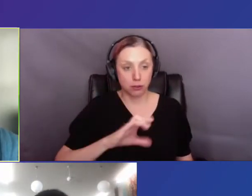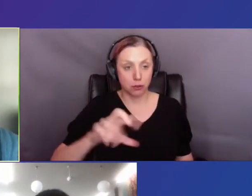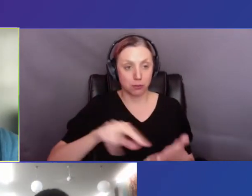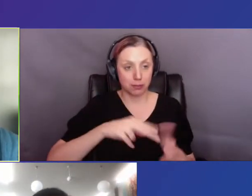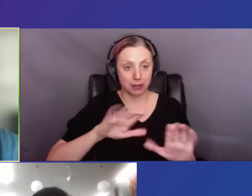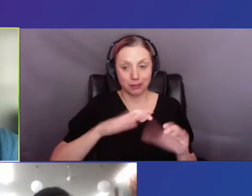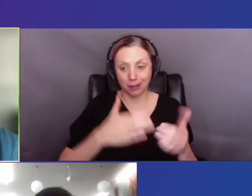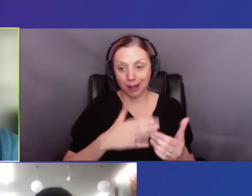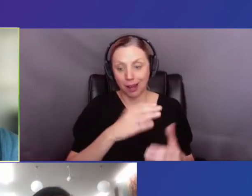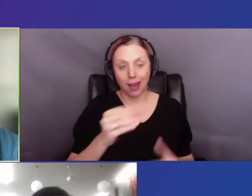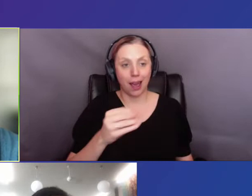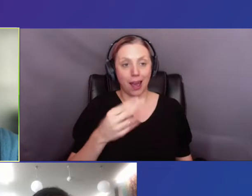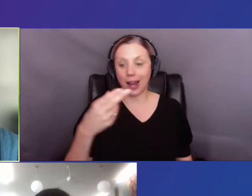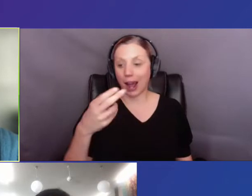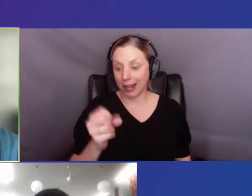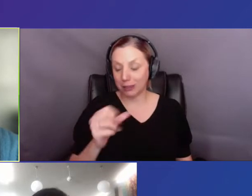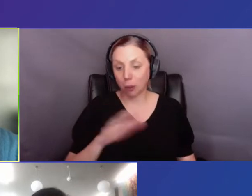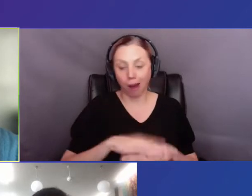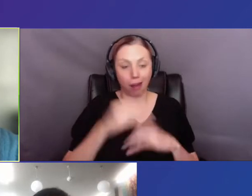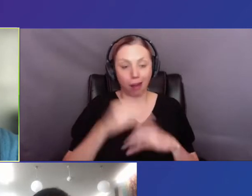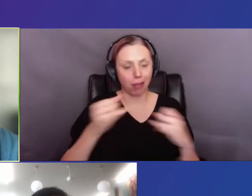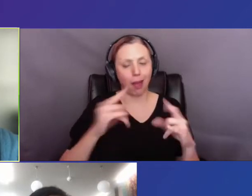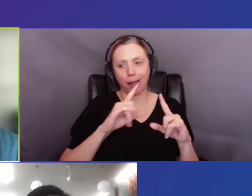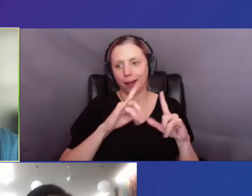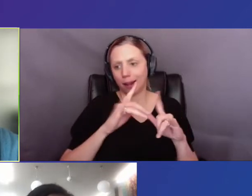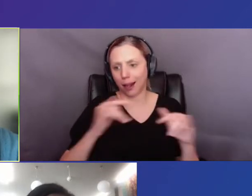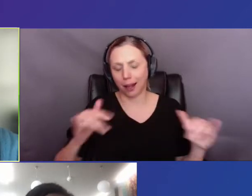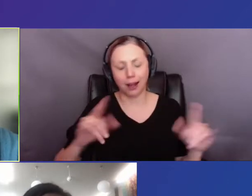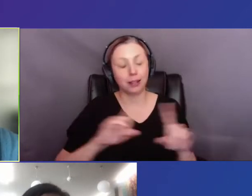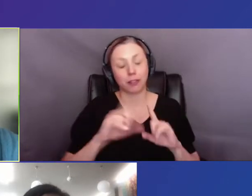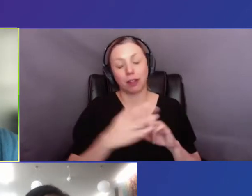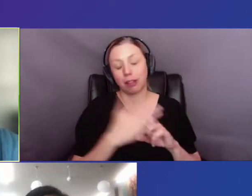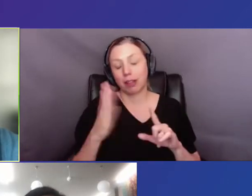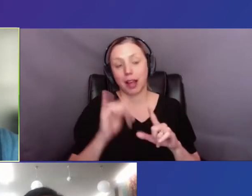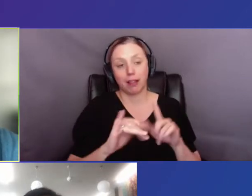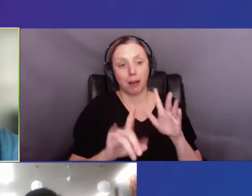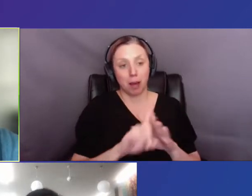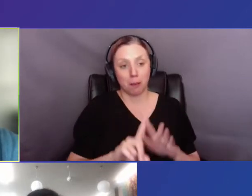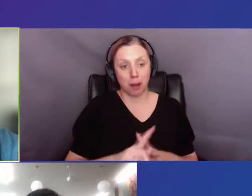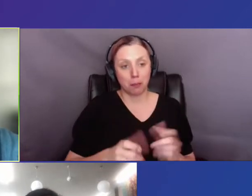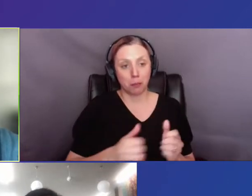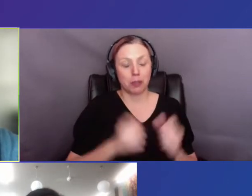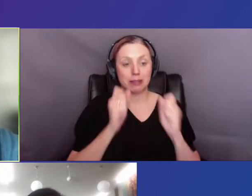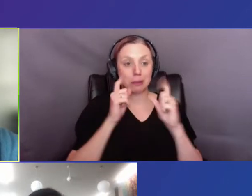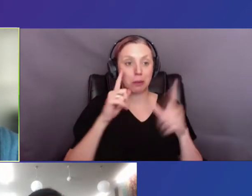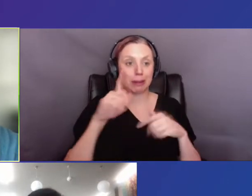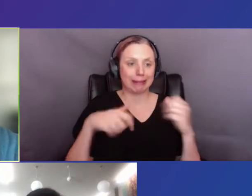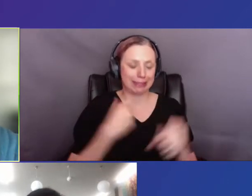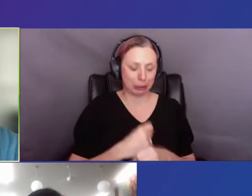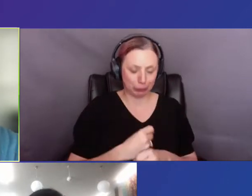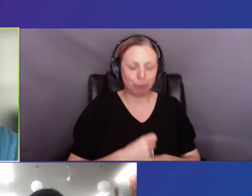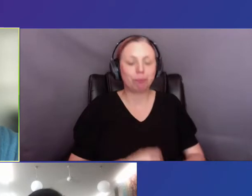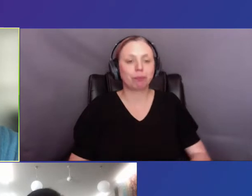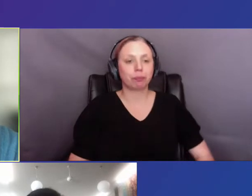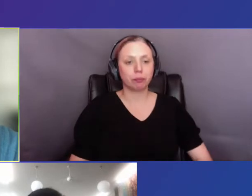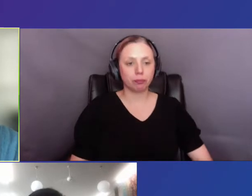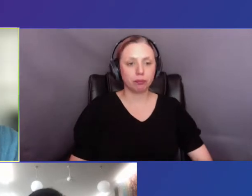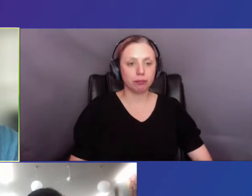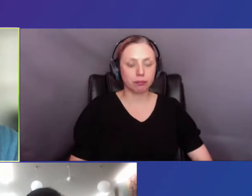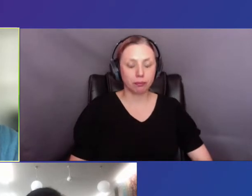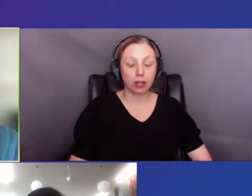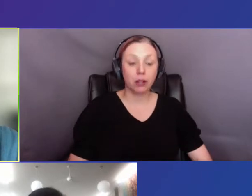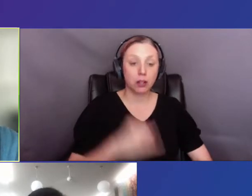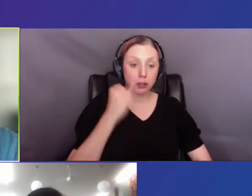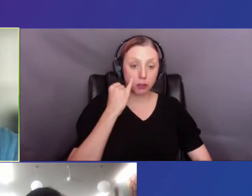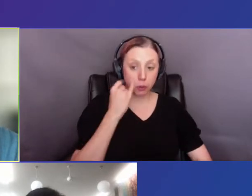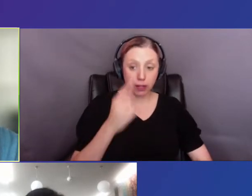remote high school and all of the things that came with this very surprising year. So if you would